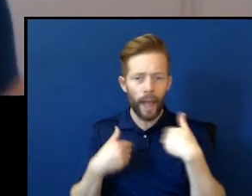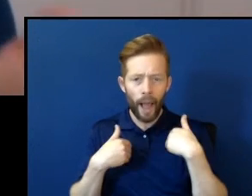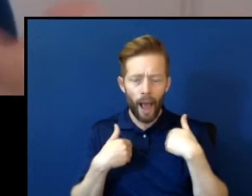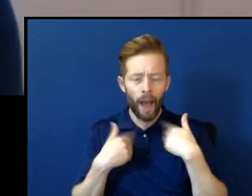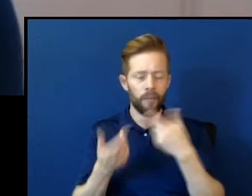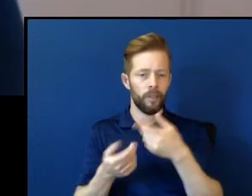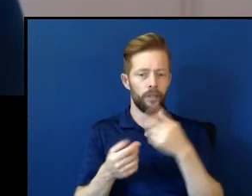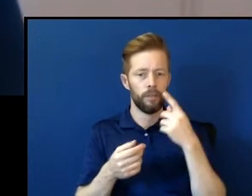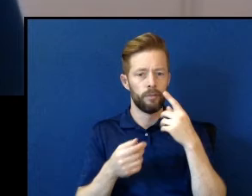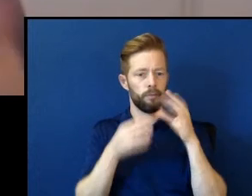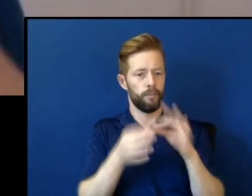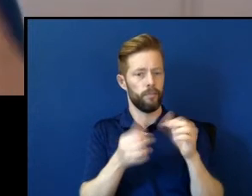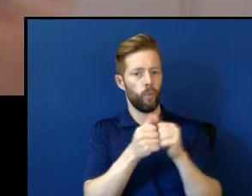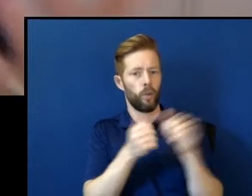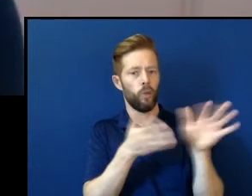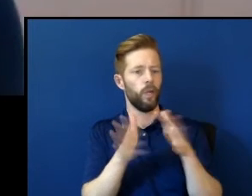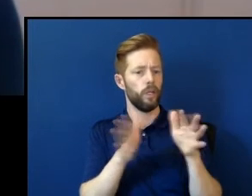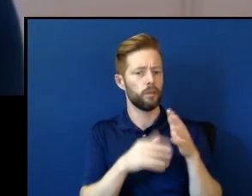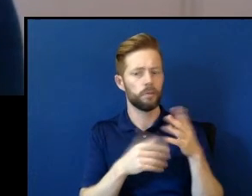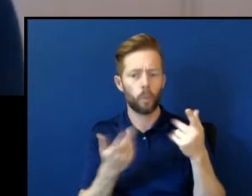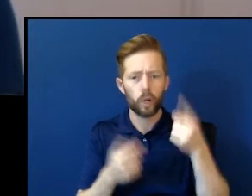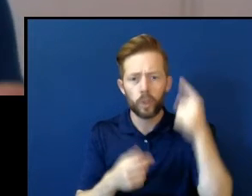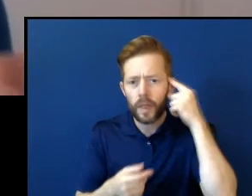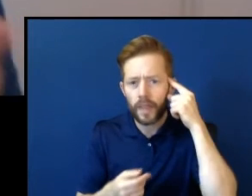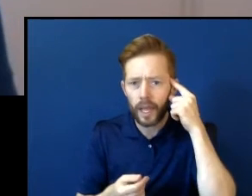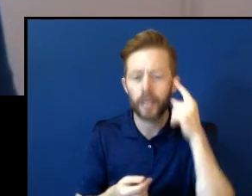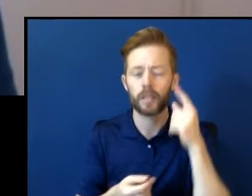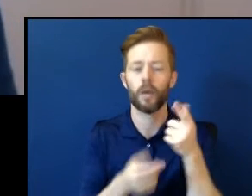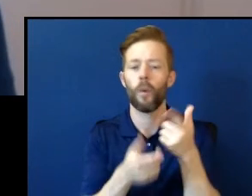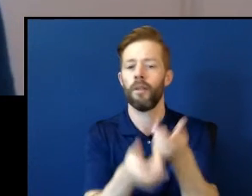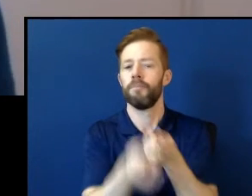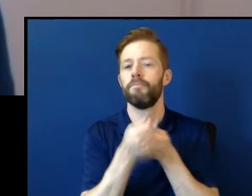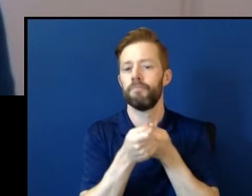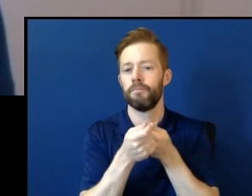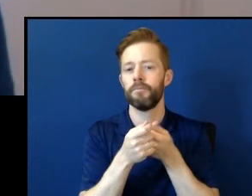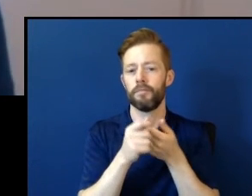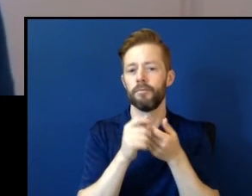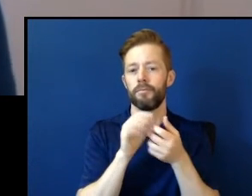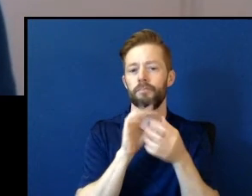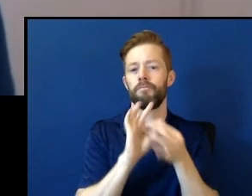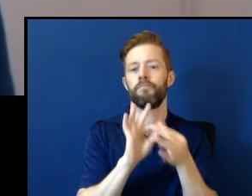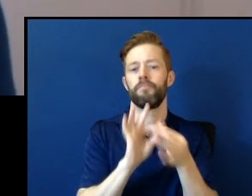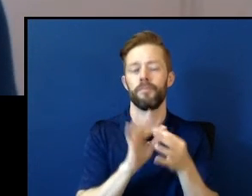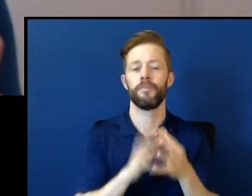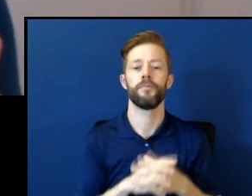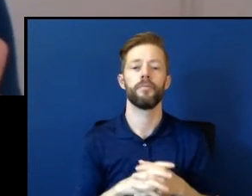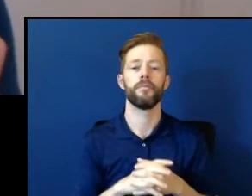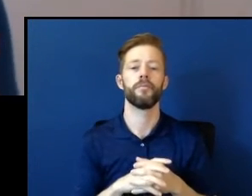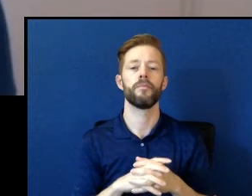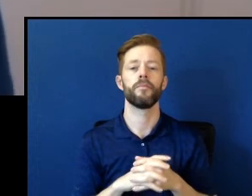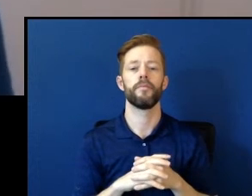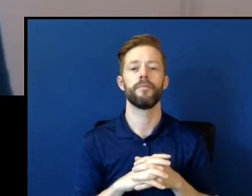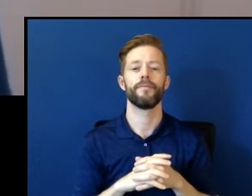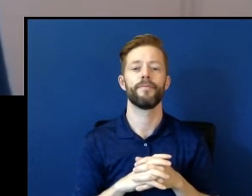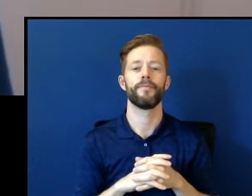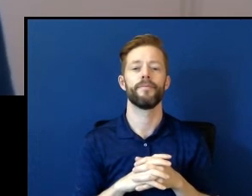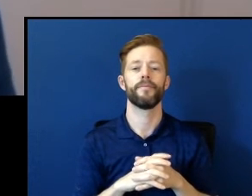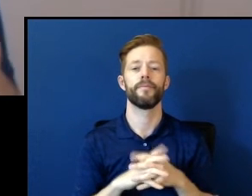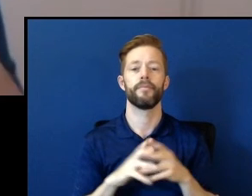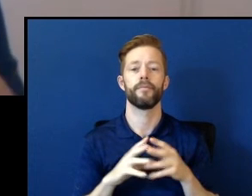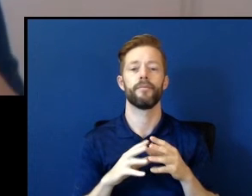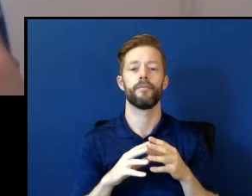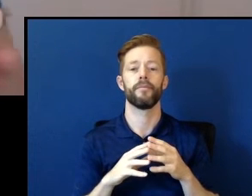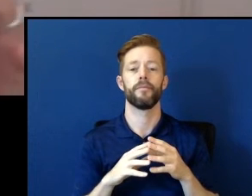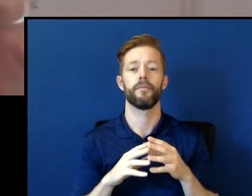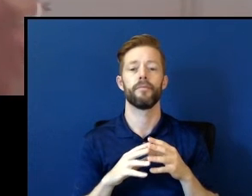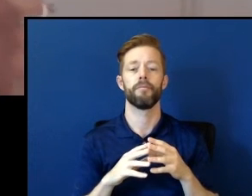for our for our wind? Like, how do you think that's going to make this ball move?